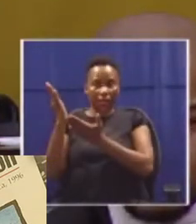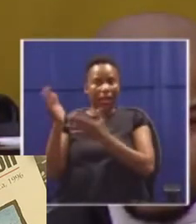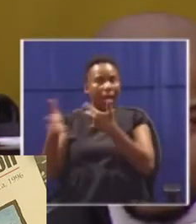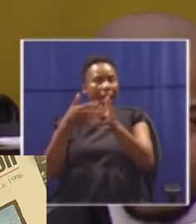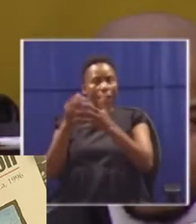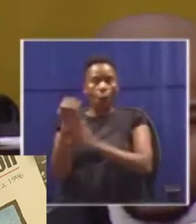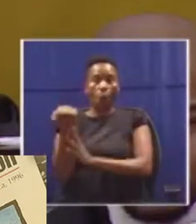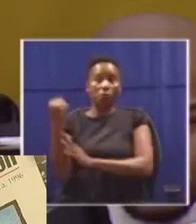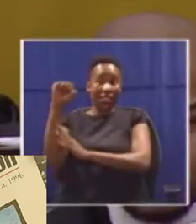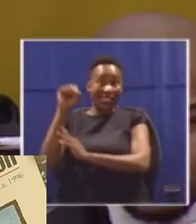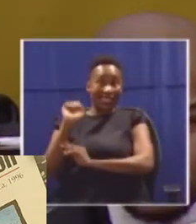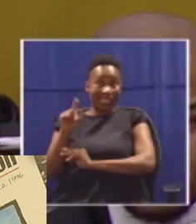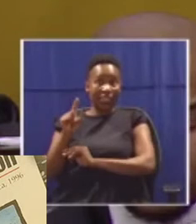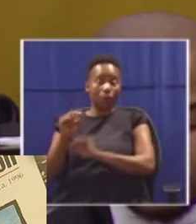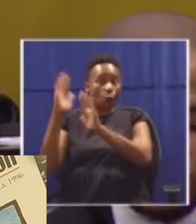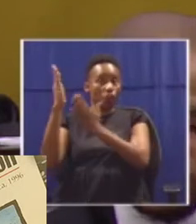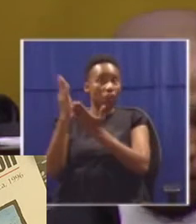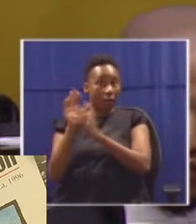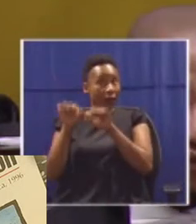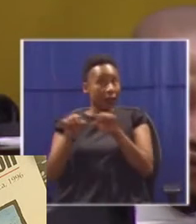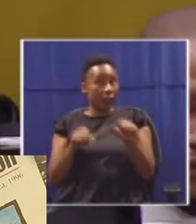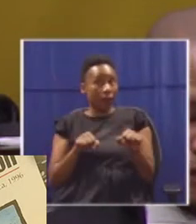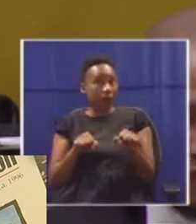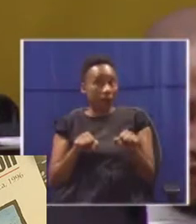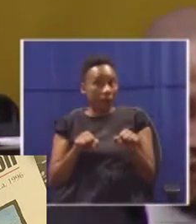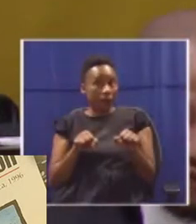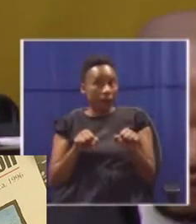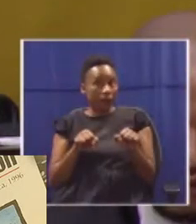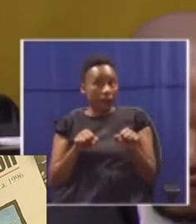motion being agreed to? The DA?